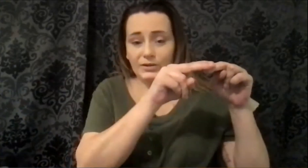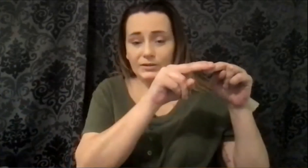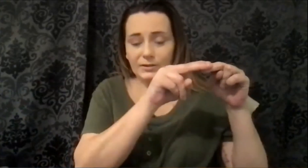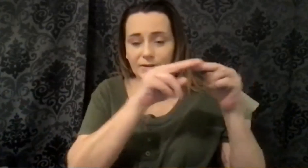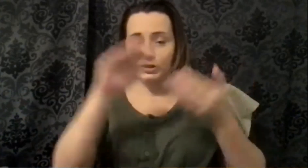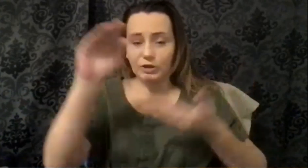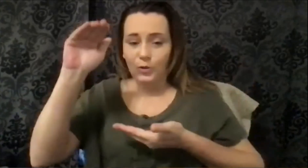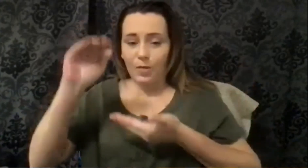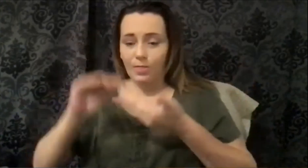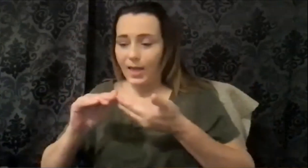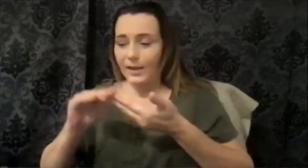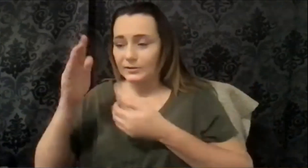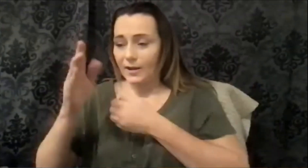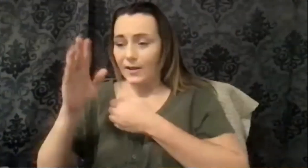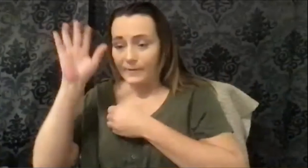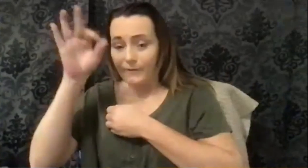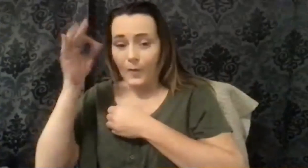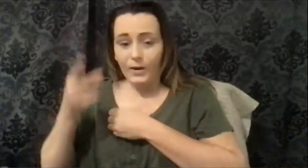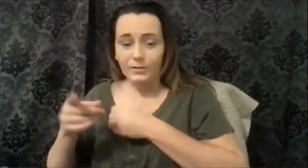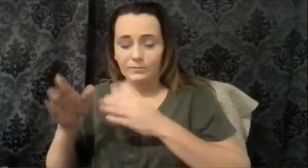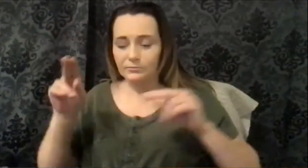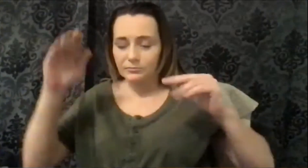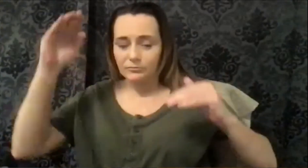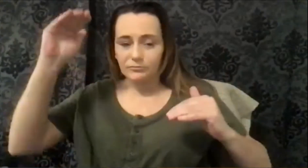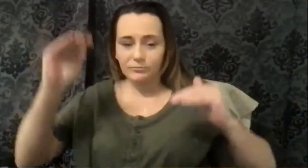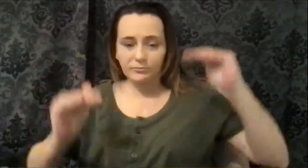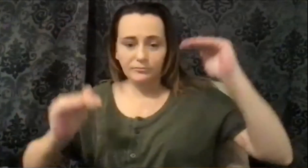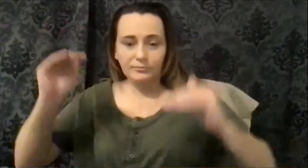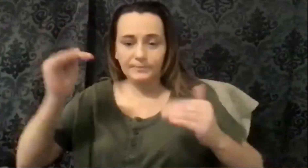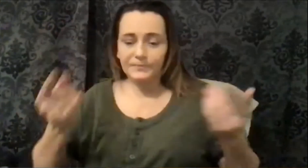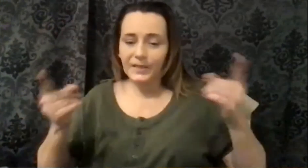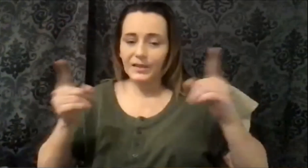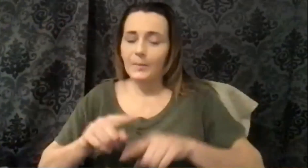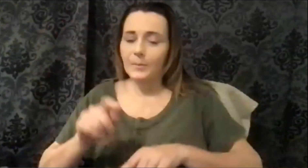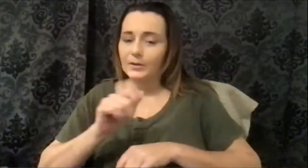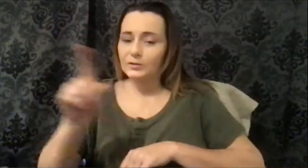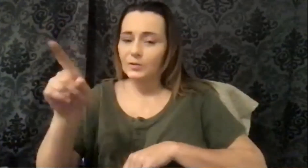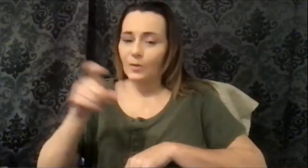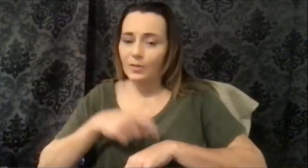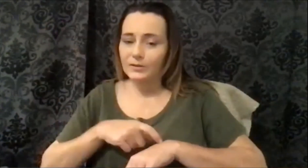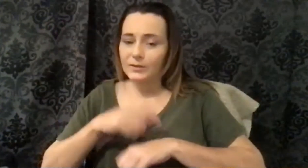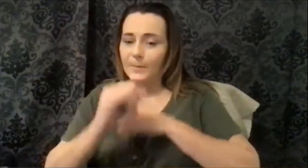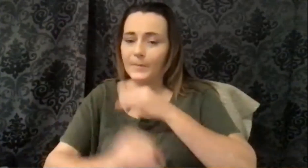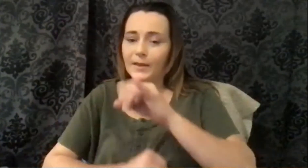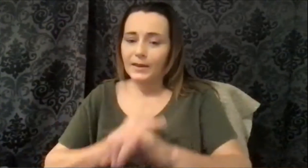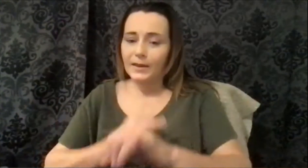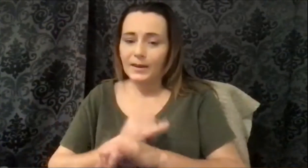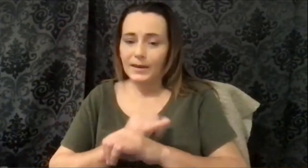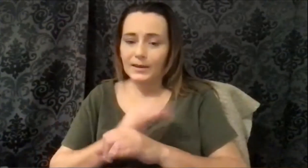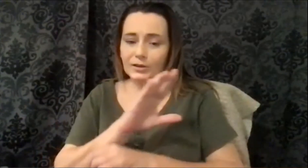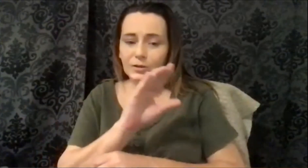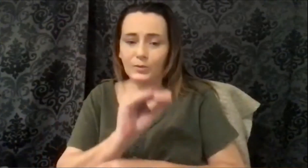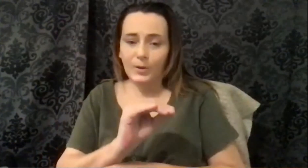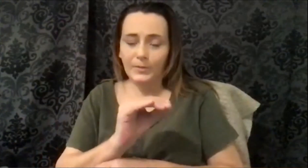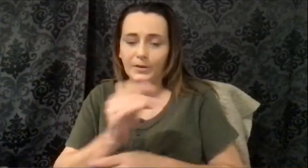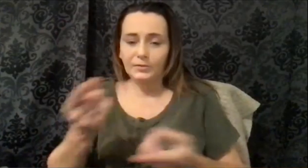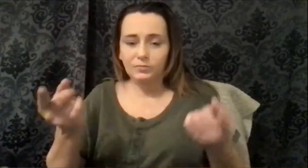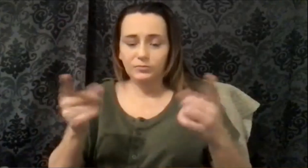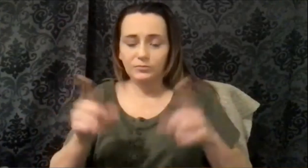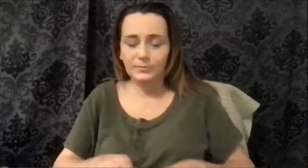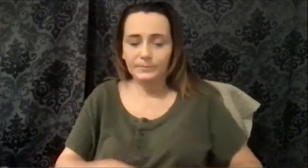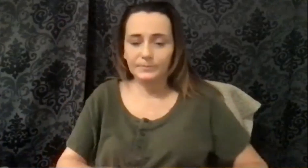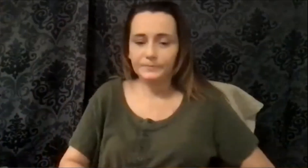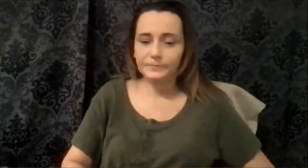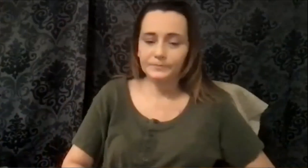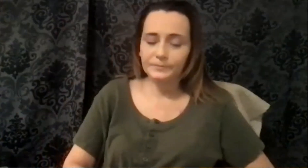that foreign currency. So it happens all the time in international companies. You know, that My understanding is that money doesn't